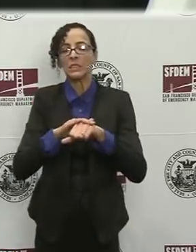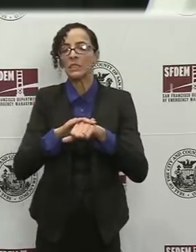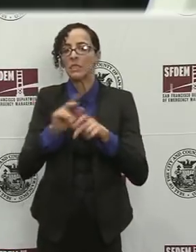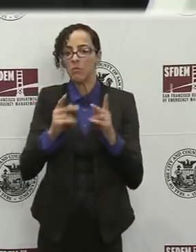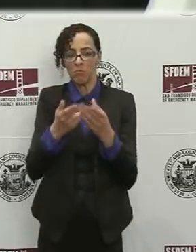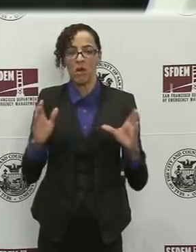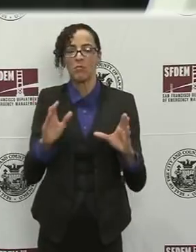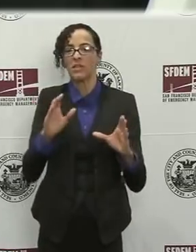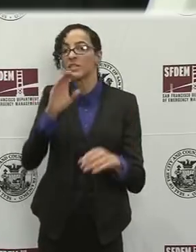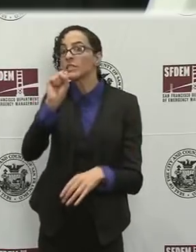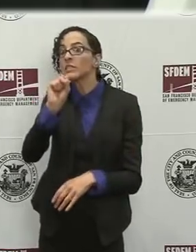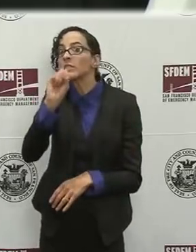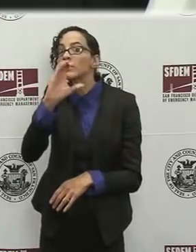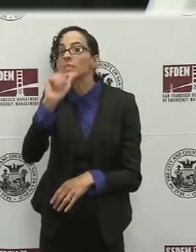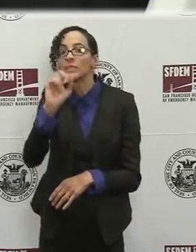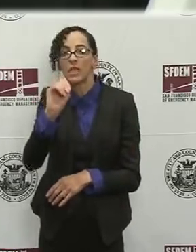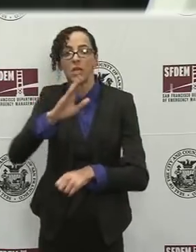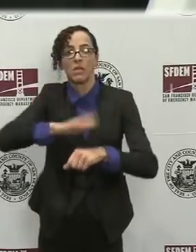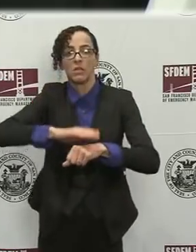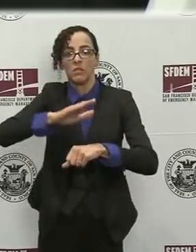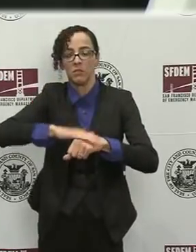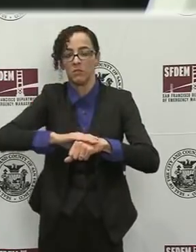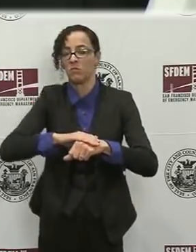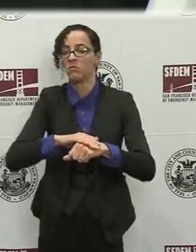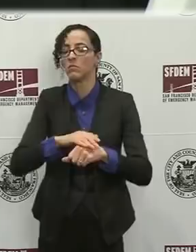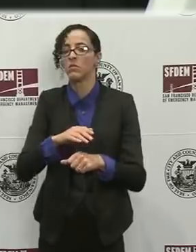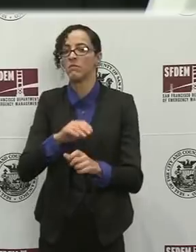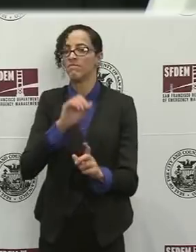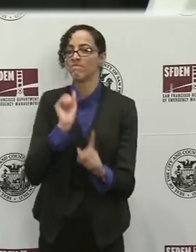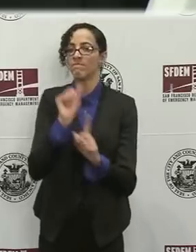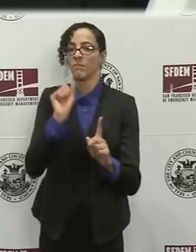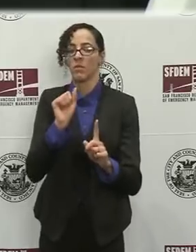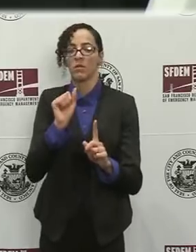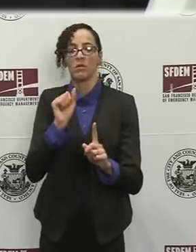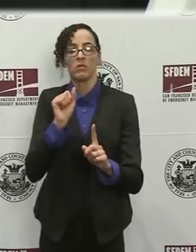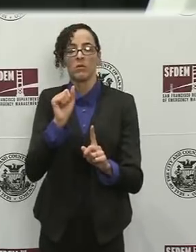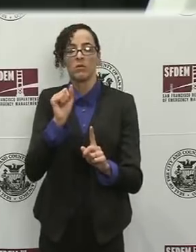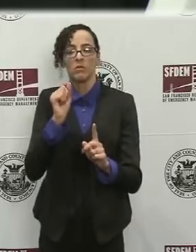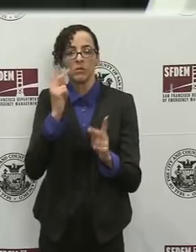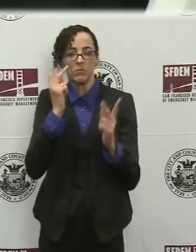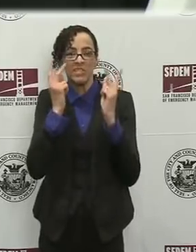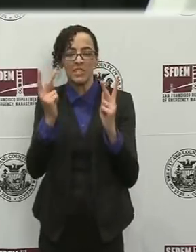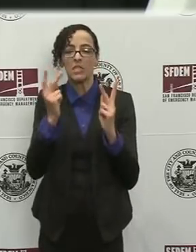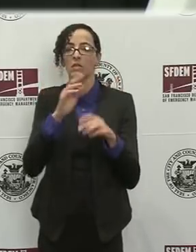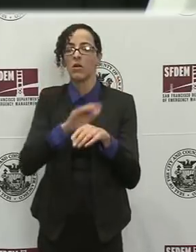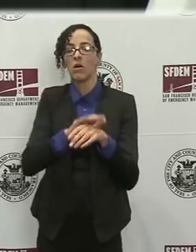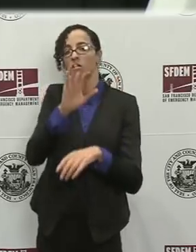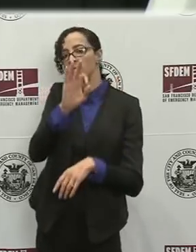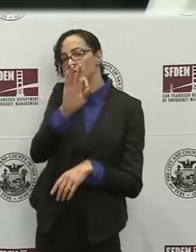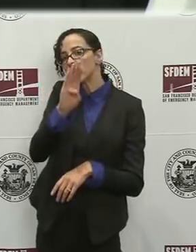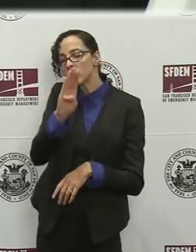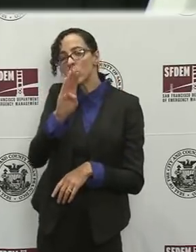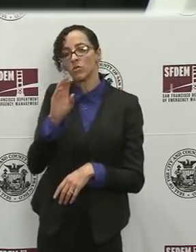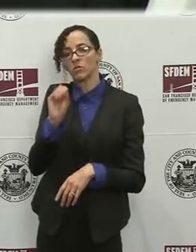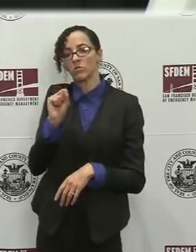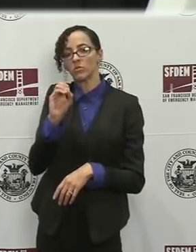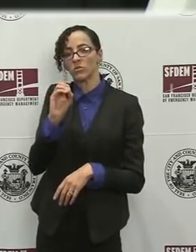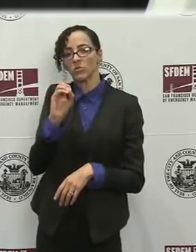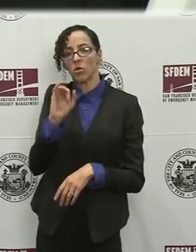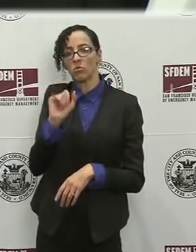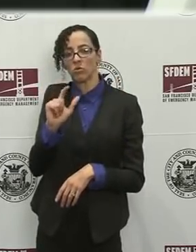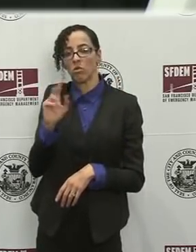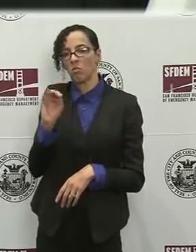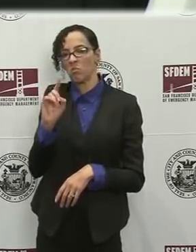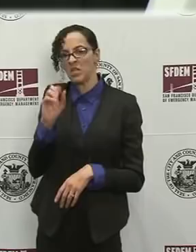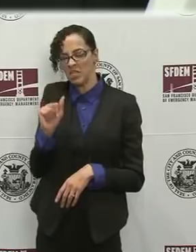on social media about people knocking on doors in residential communities, pretending to be city